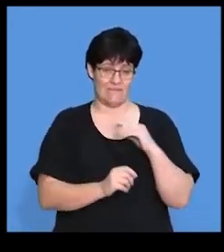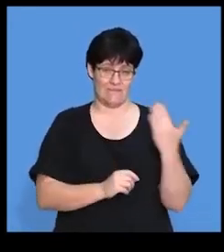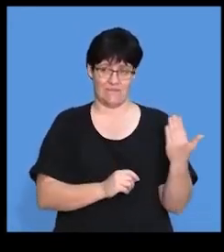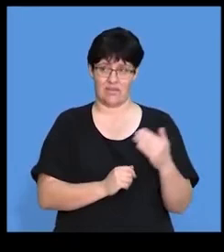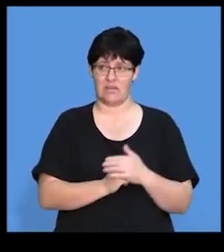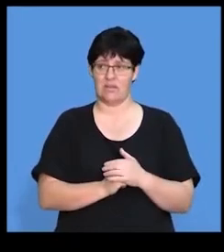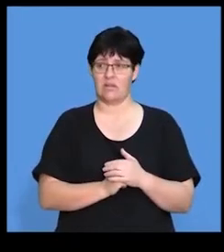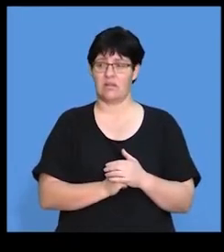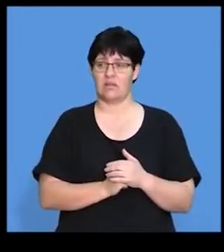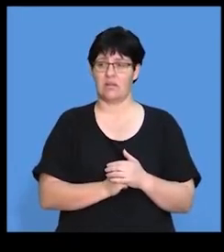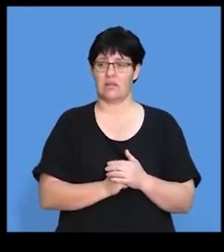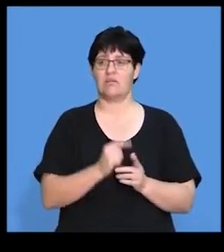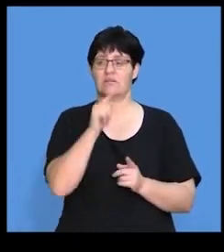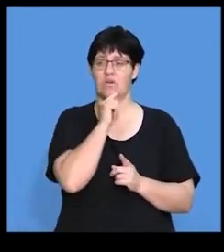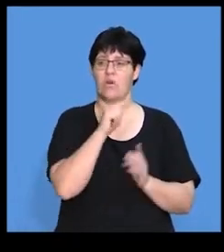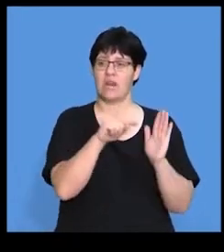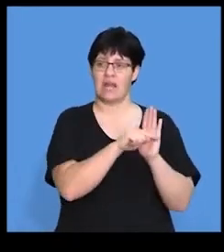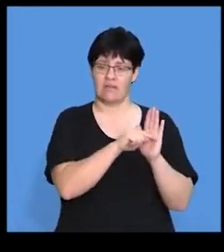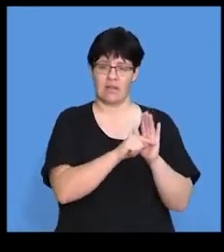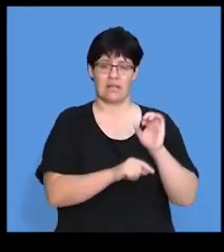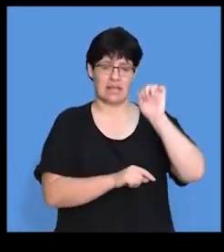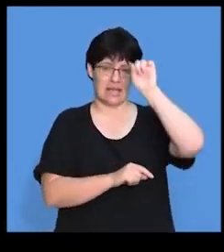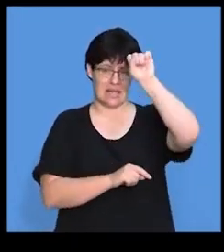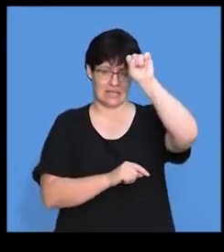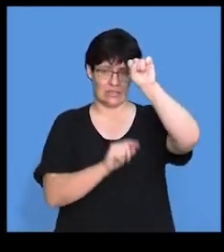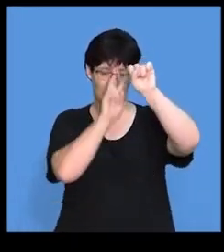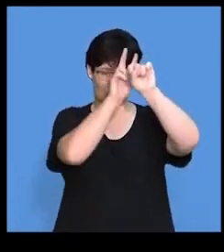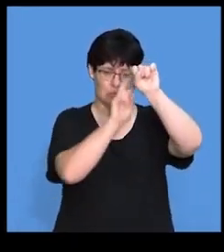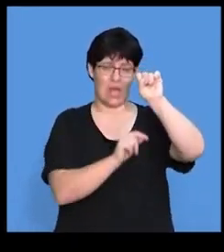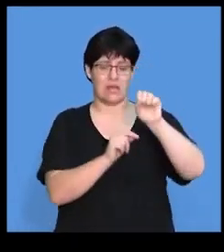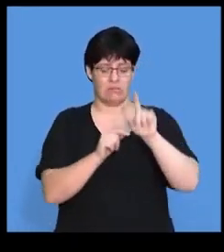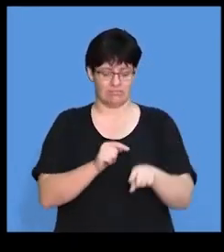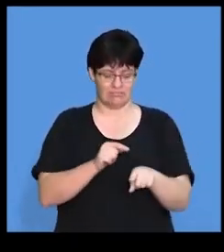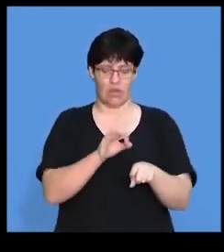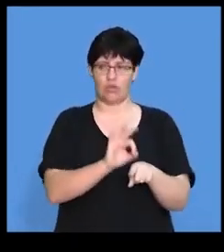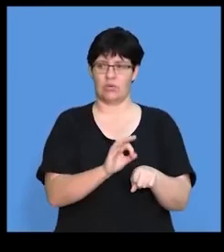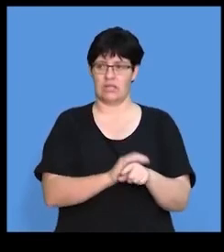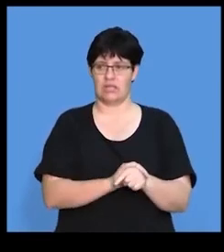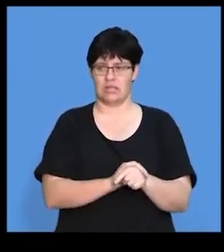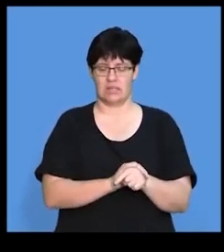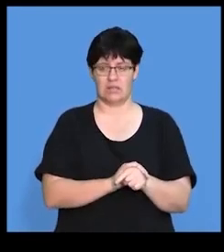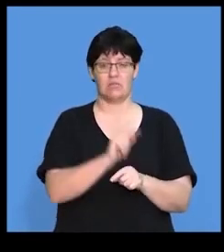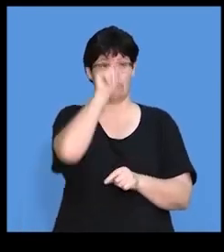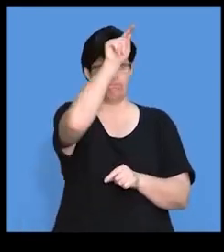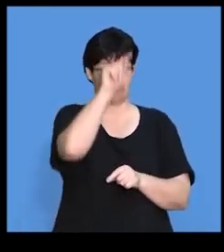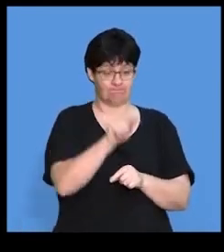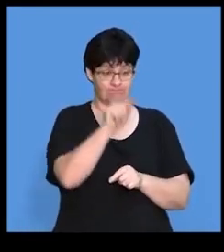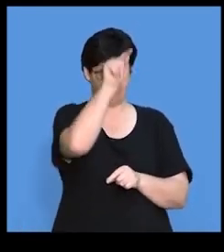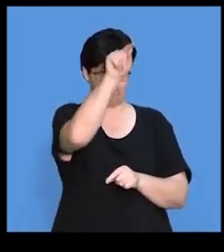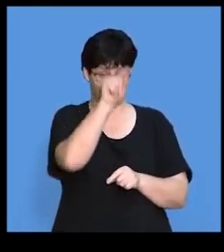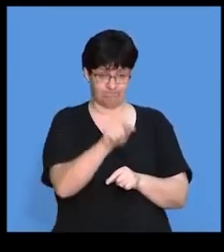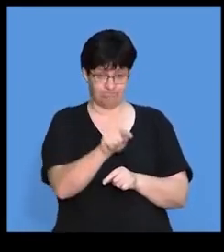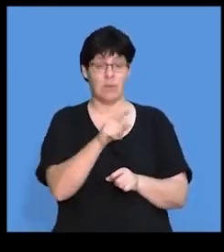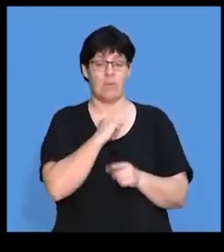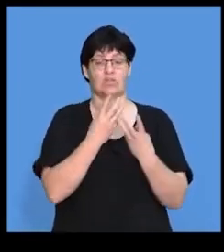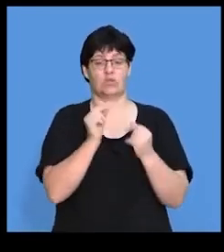negative. And cos is negative in quadrant 2 and quadrant 3. So those are the two